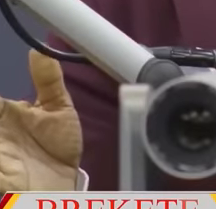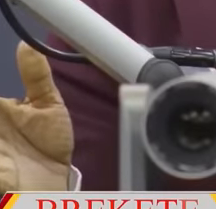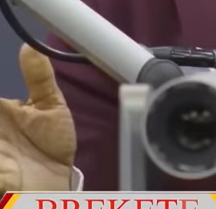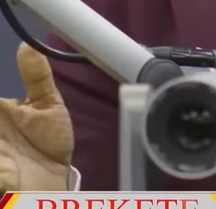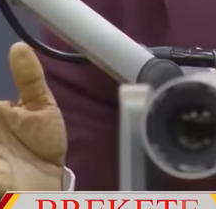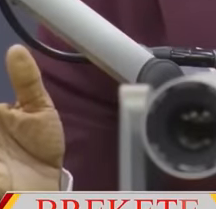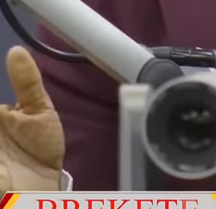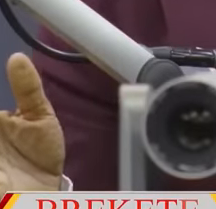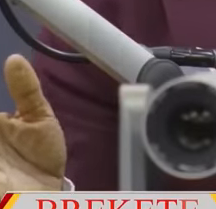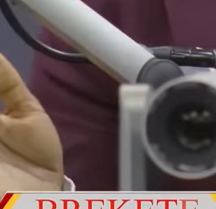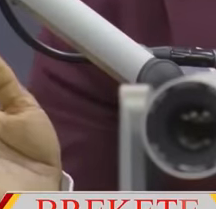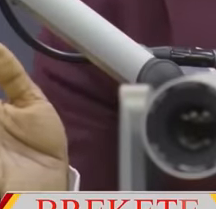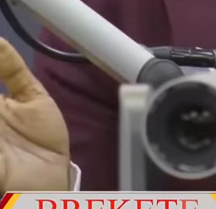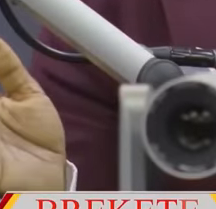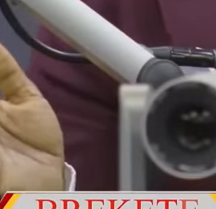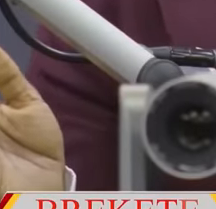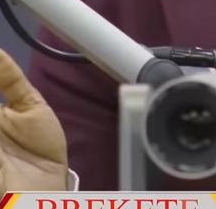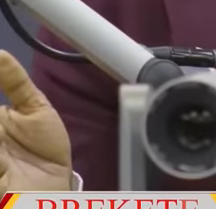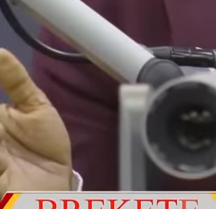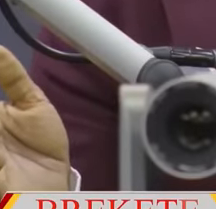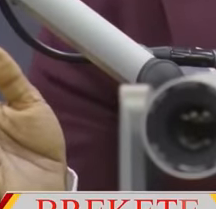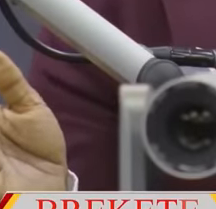without seeing your fault.